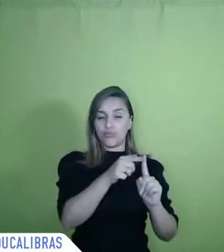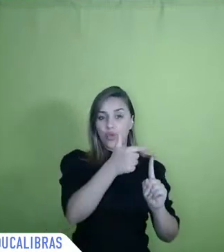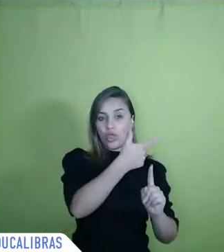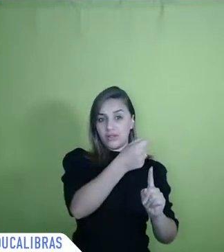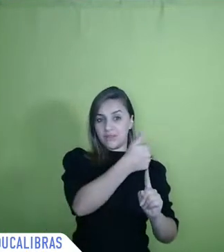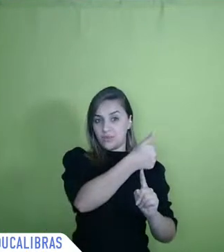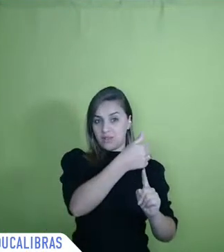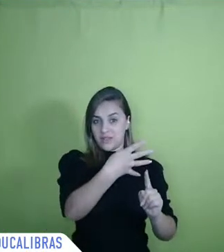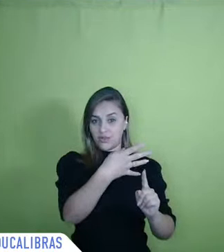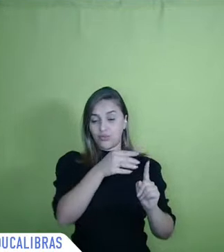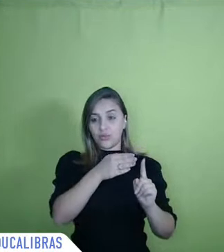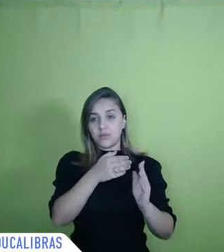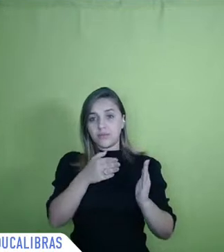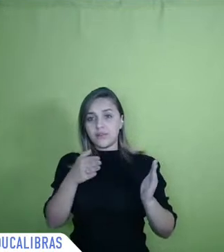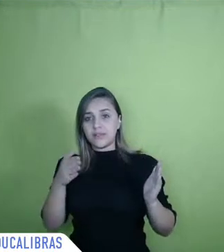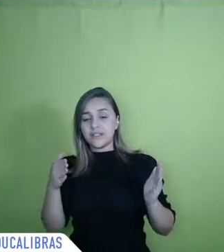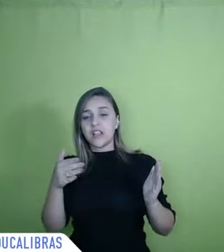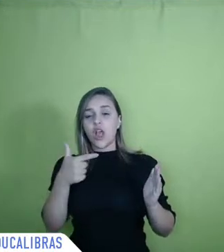office in